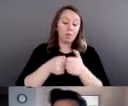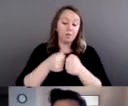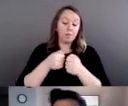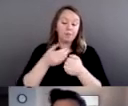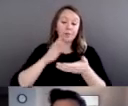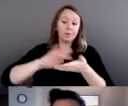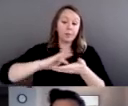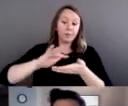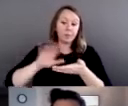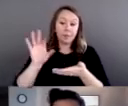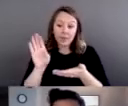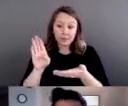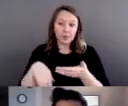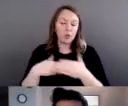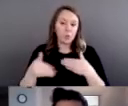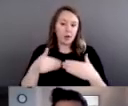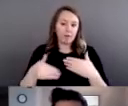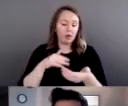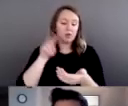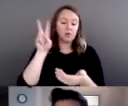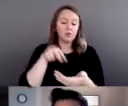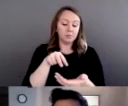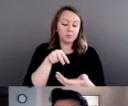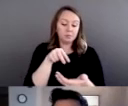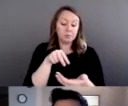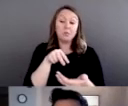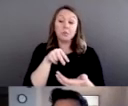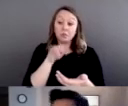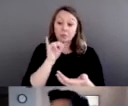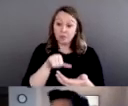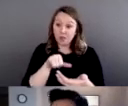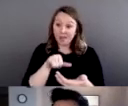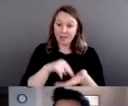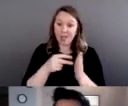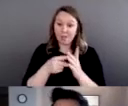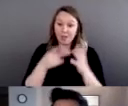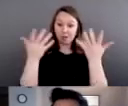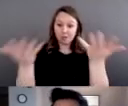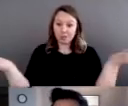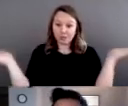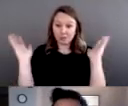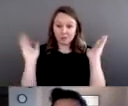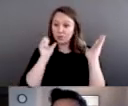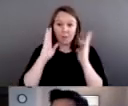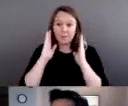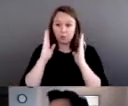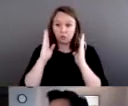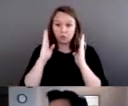be. Well, when you're looking at your phone, you're not paying attention to what's going around you. You